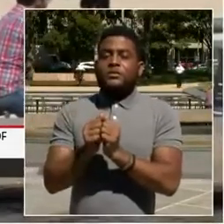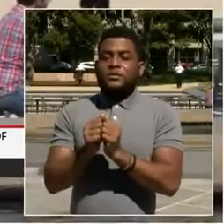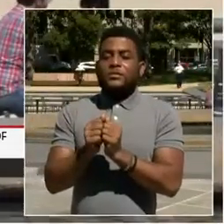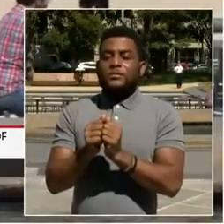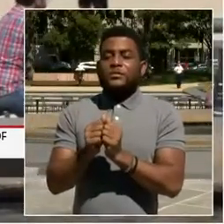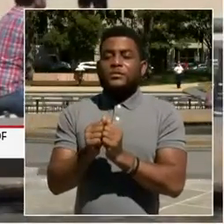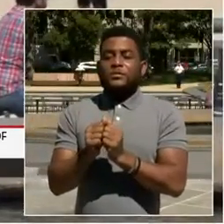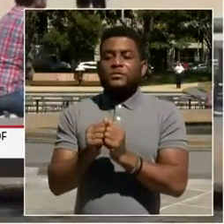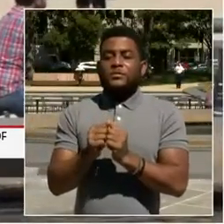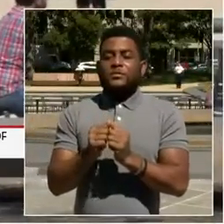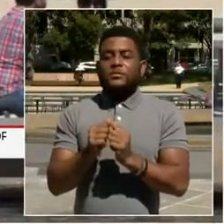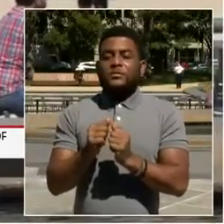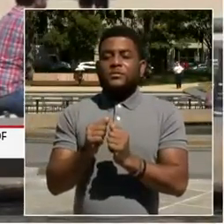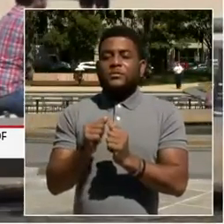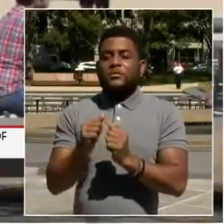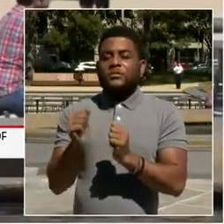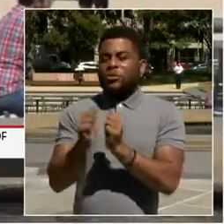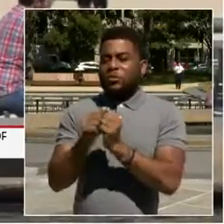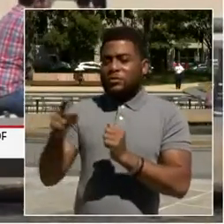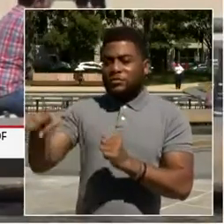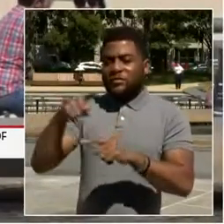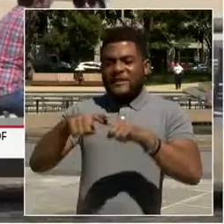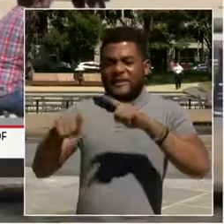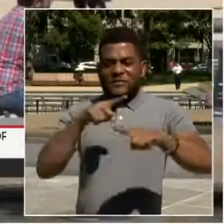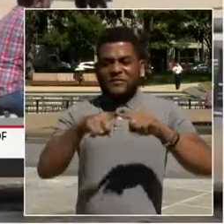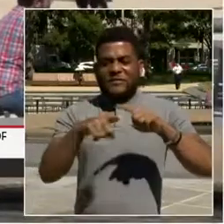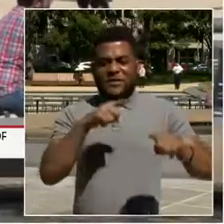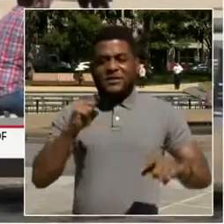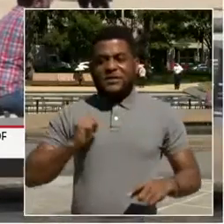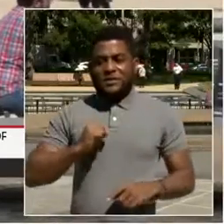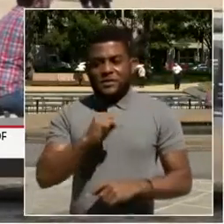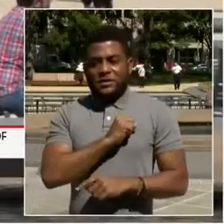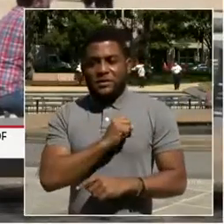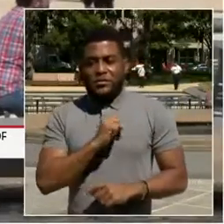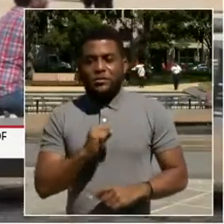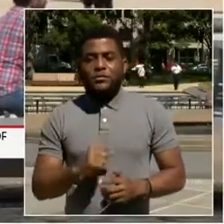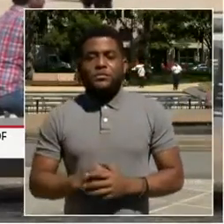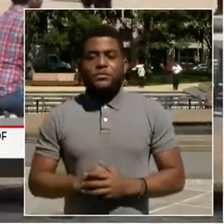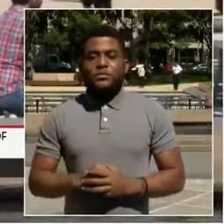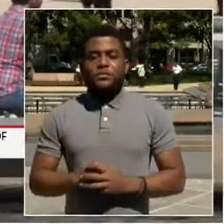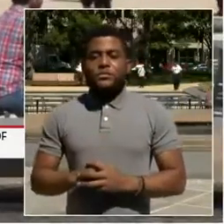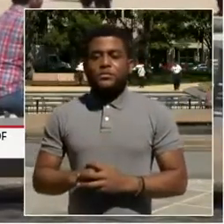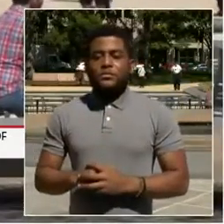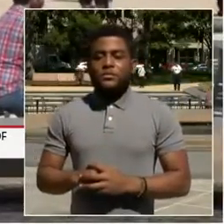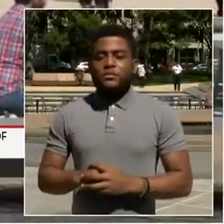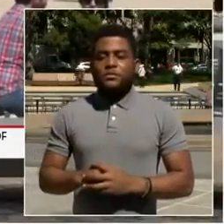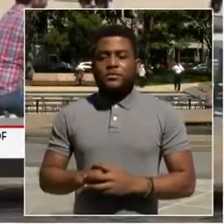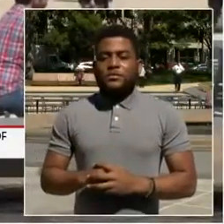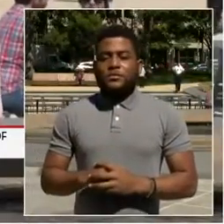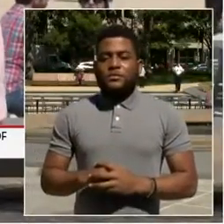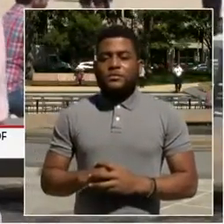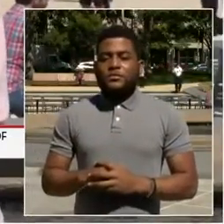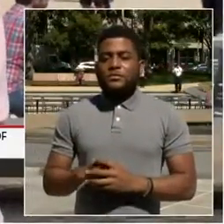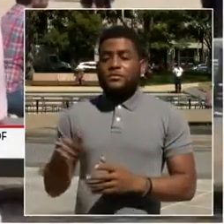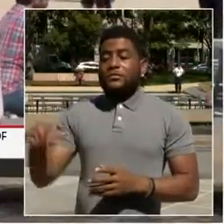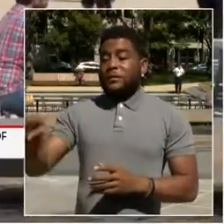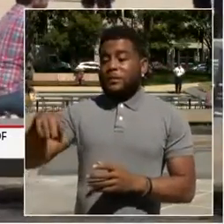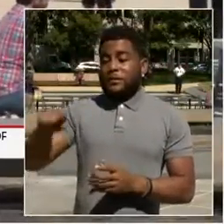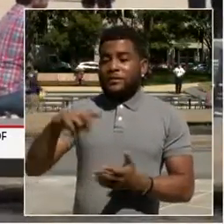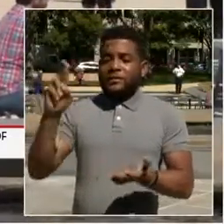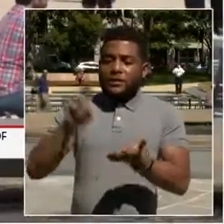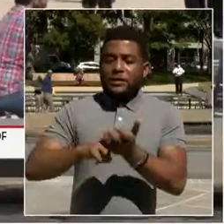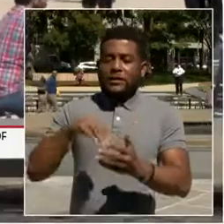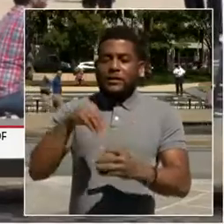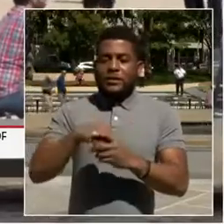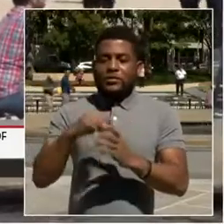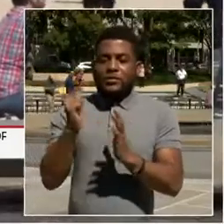Murkowski, I was able to get legislation in the House, she in the Senate, signed into law